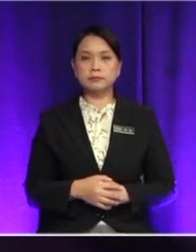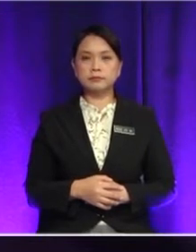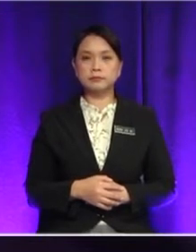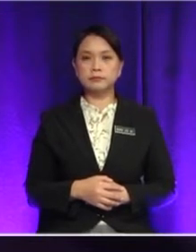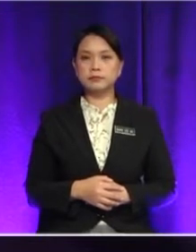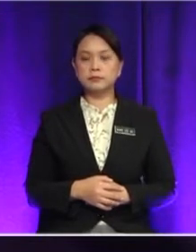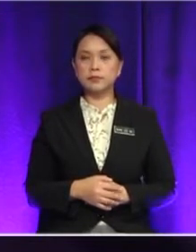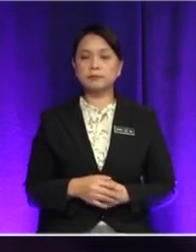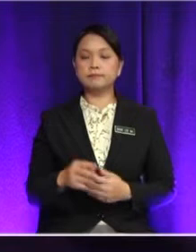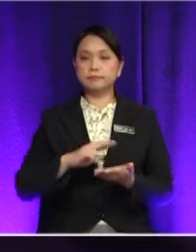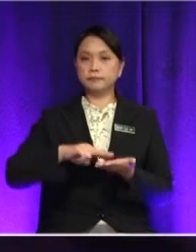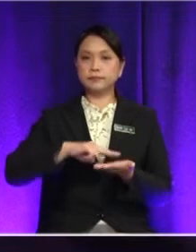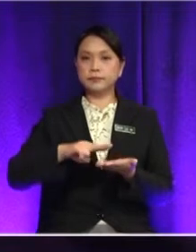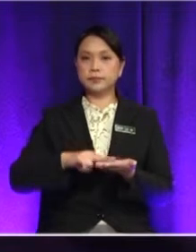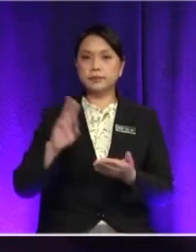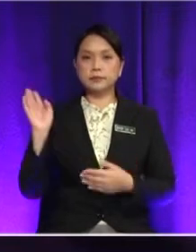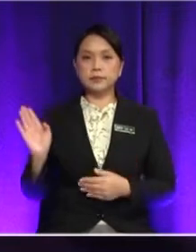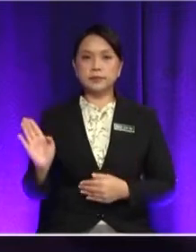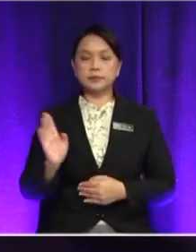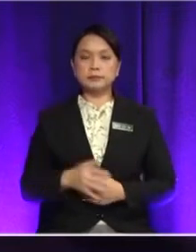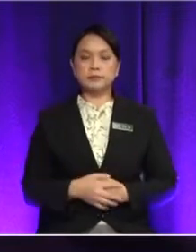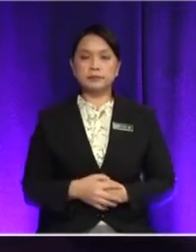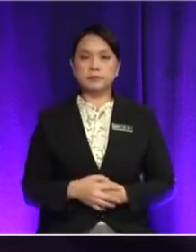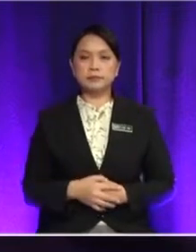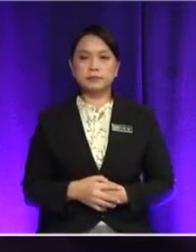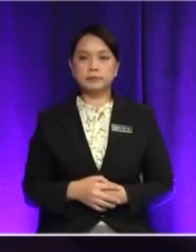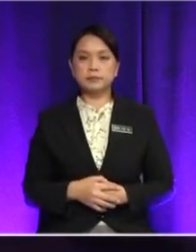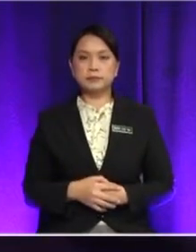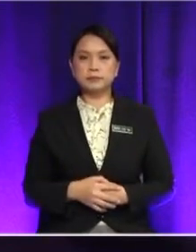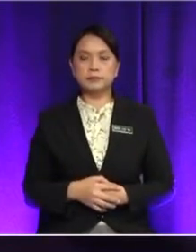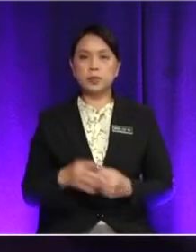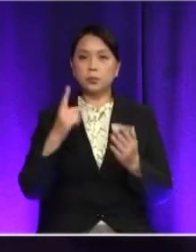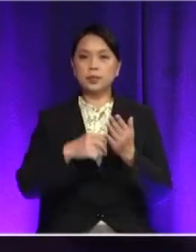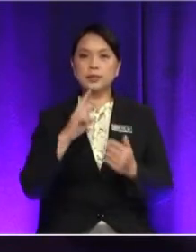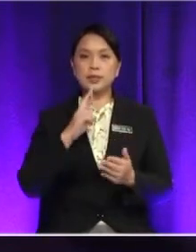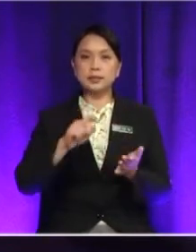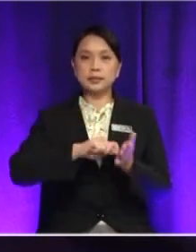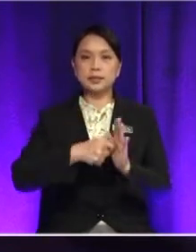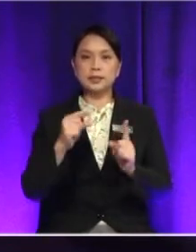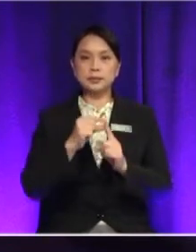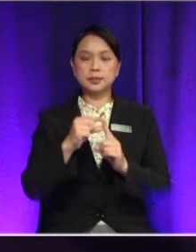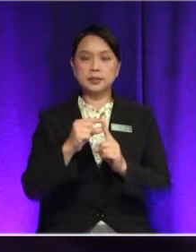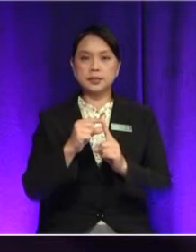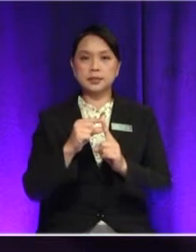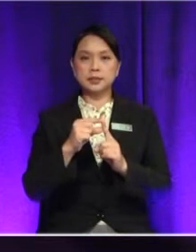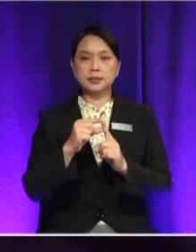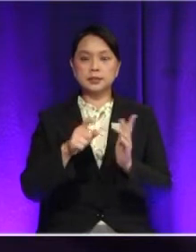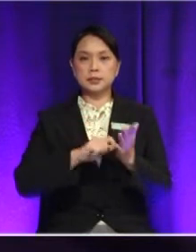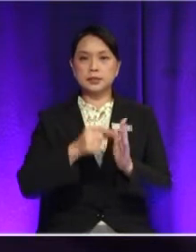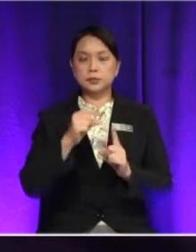of disadvantaged communities. Okay, so what are the keywords, Alia? The keywords